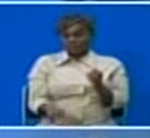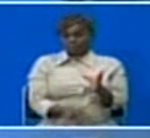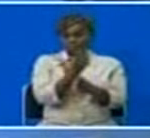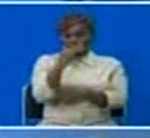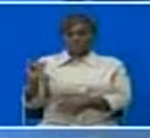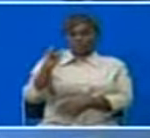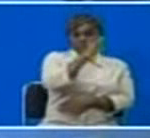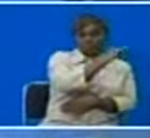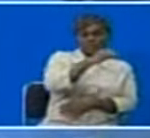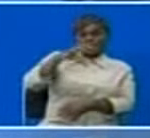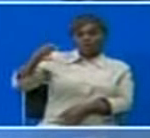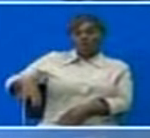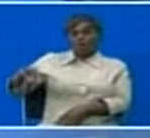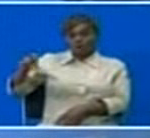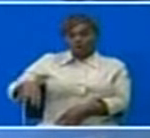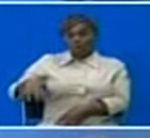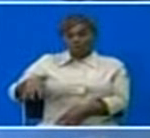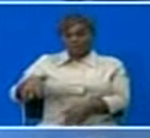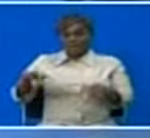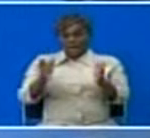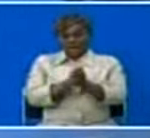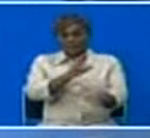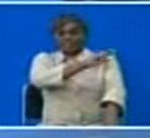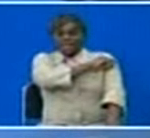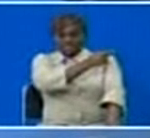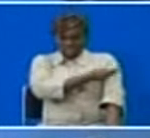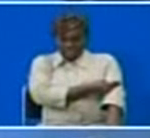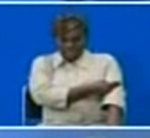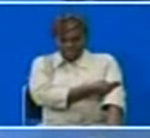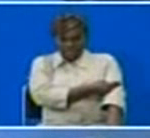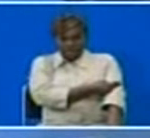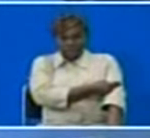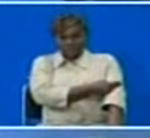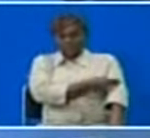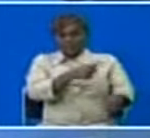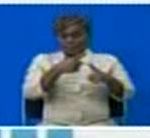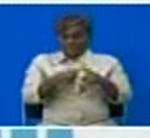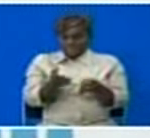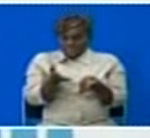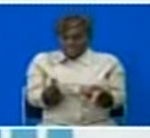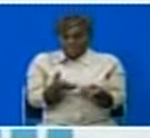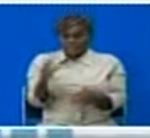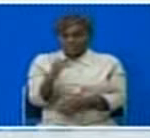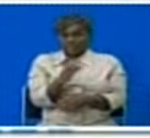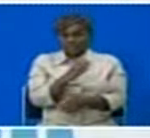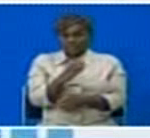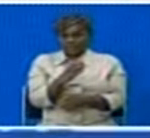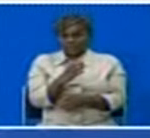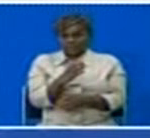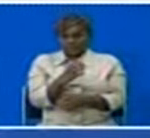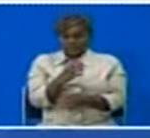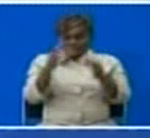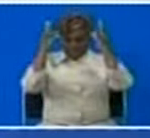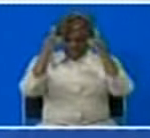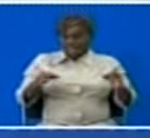exports into the Democratic Republic of Congo and Nigeria being on its radar. Although Gethi declined to give a definitive date to when the